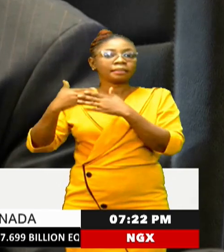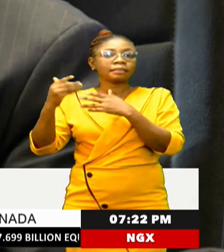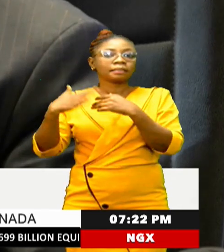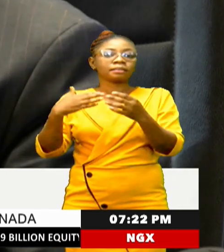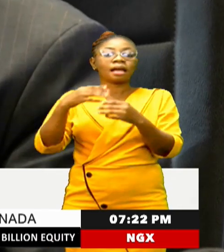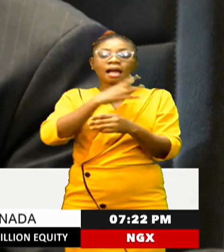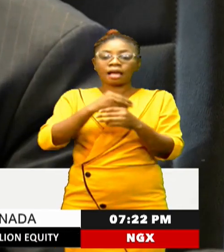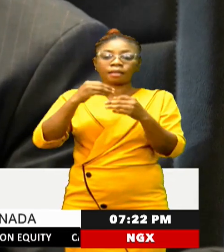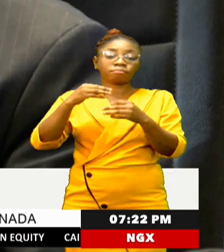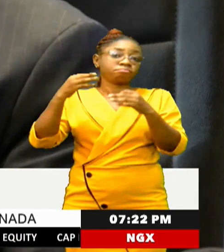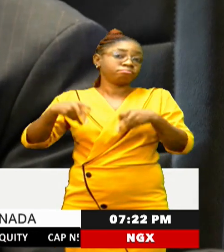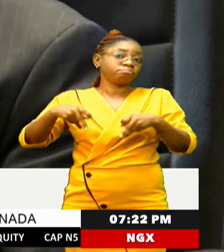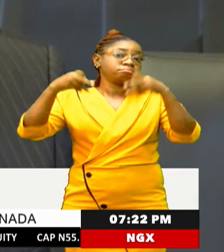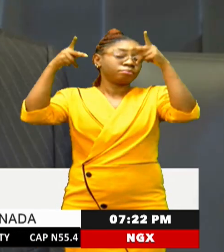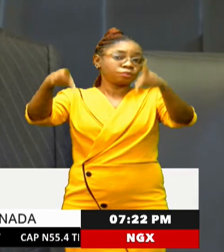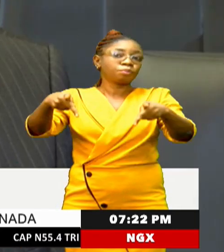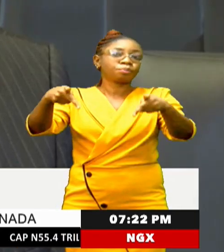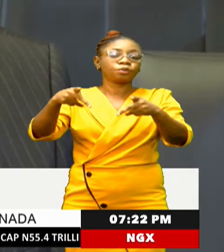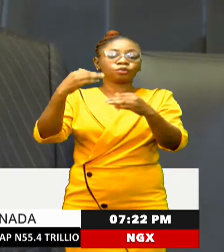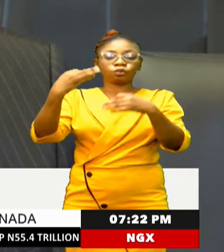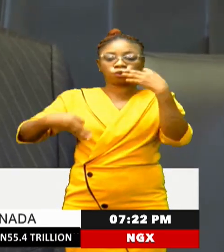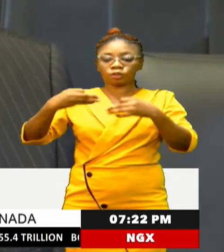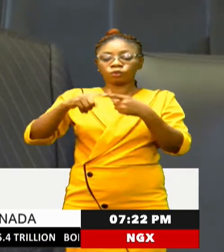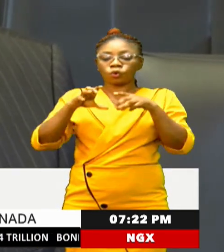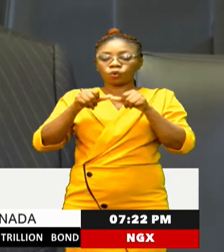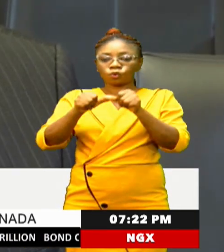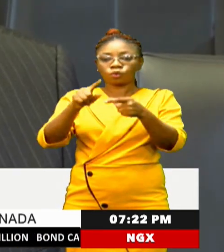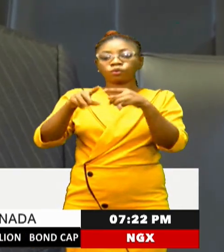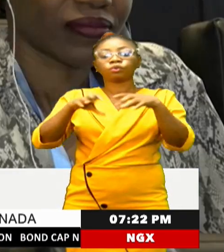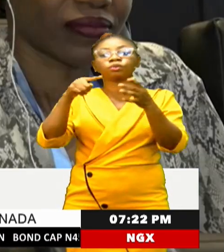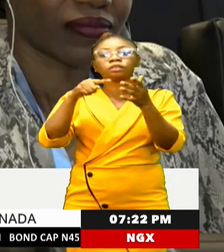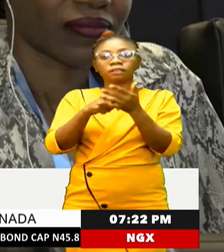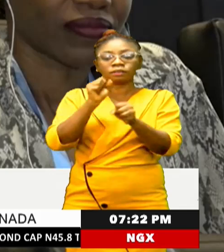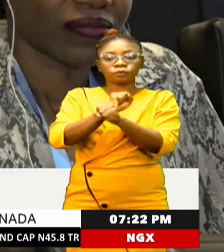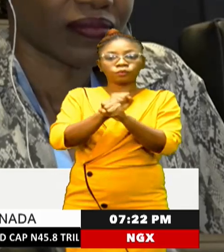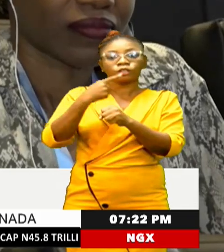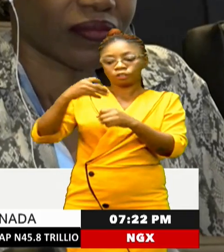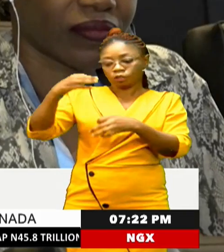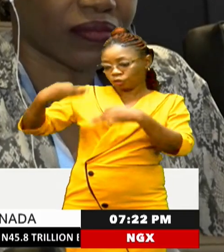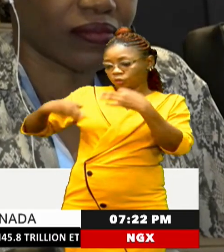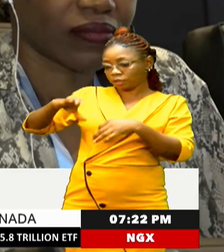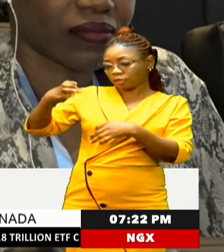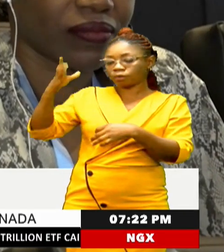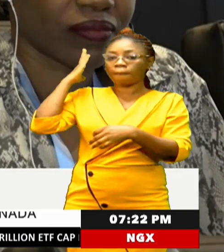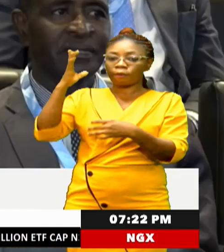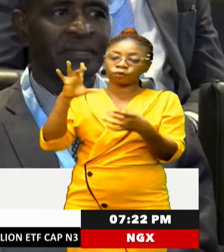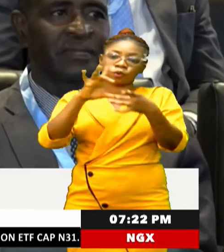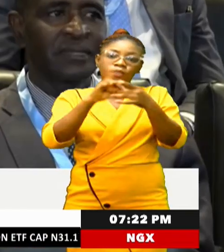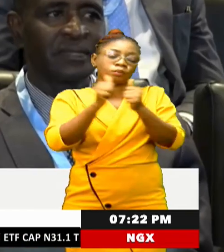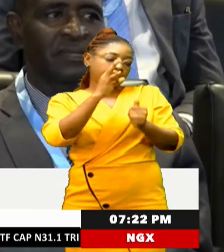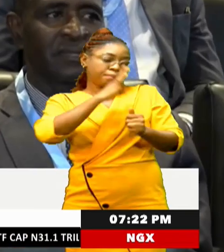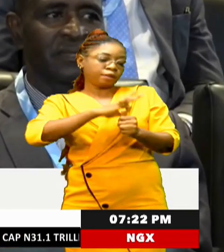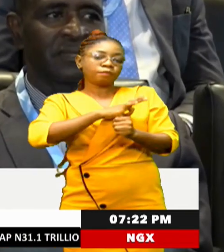promoting substantial justice. To continue to carry out this onerous task, the justice sector must key into the advantages offered